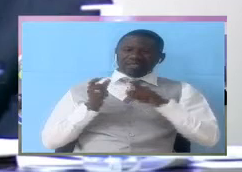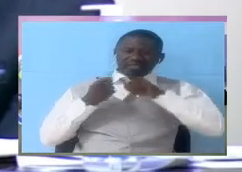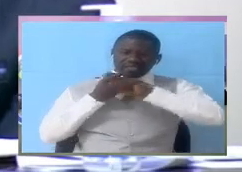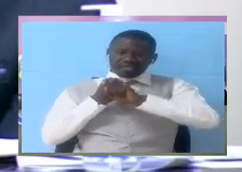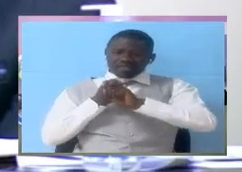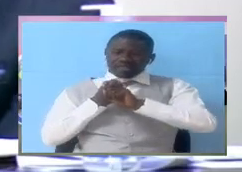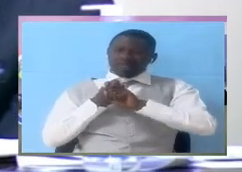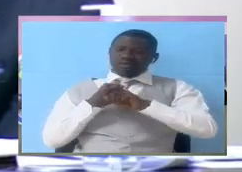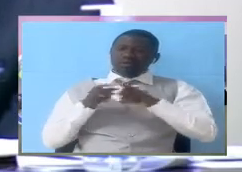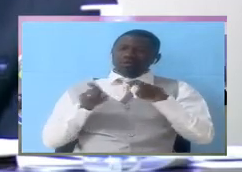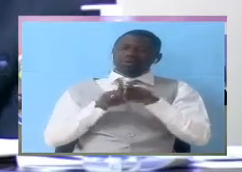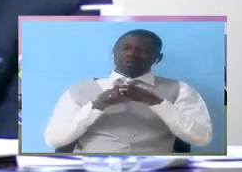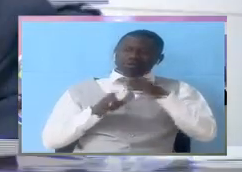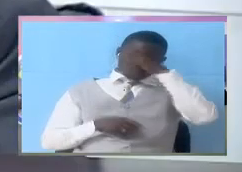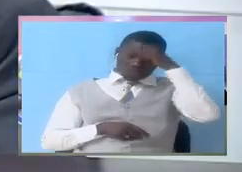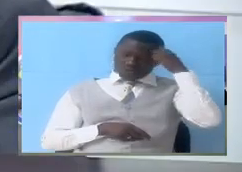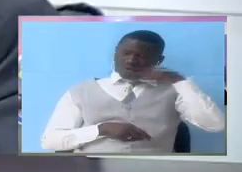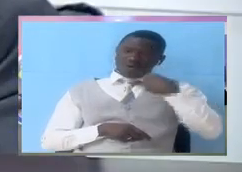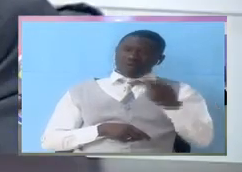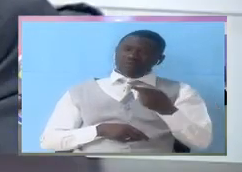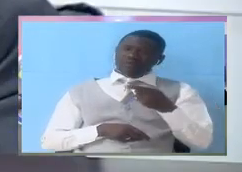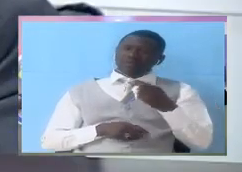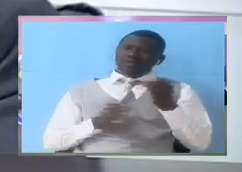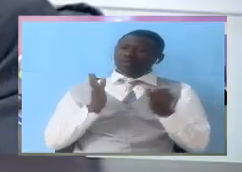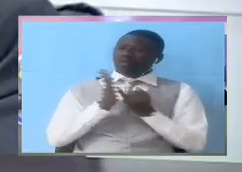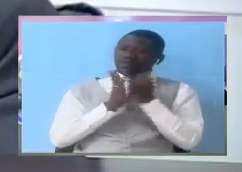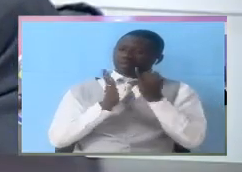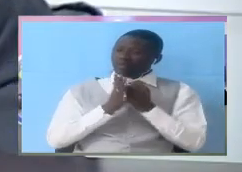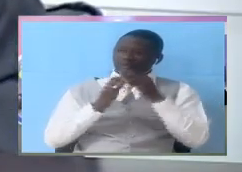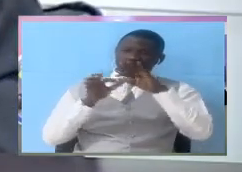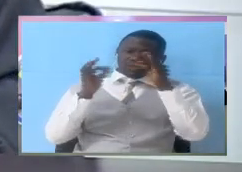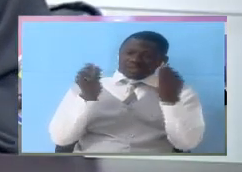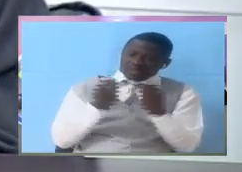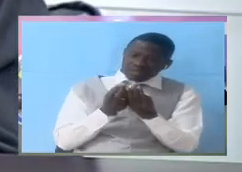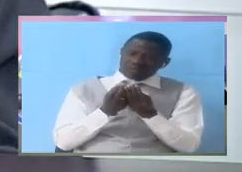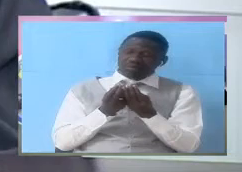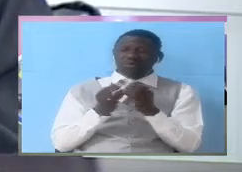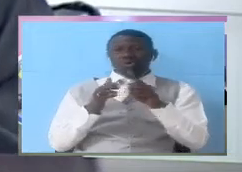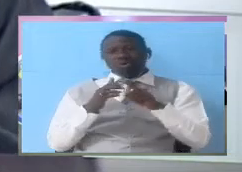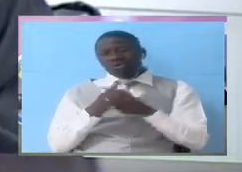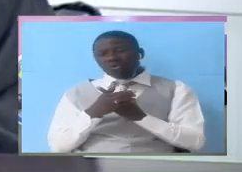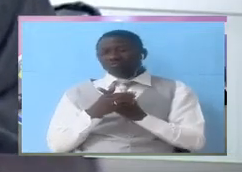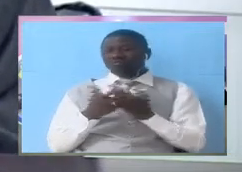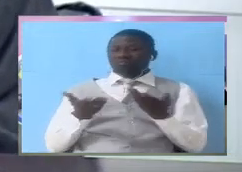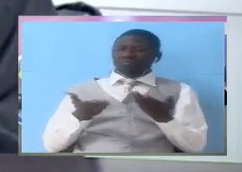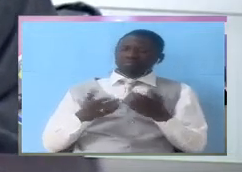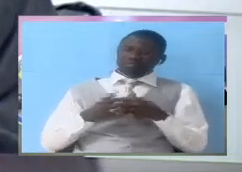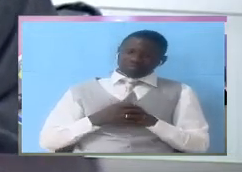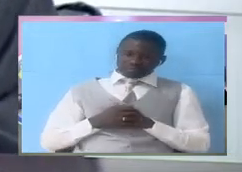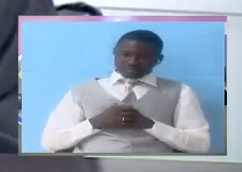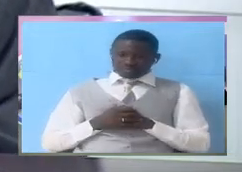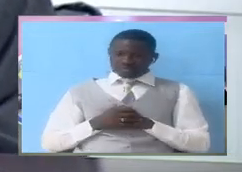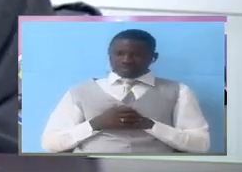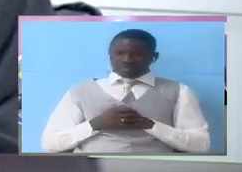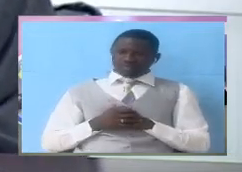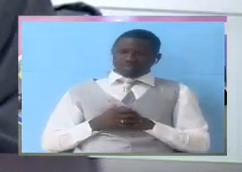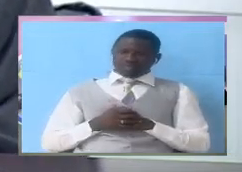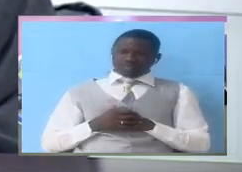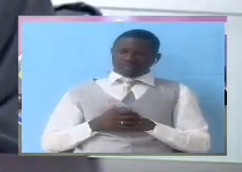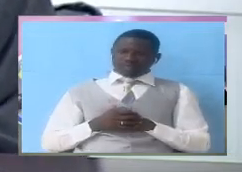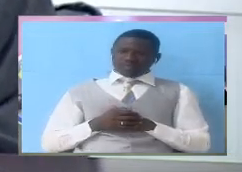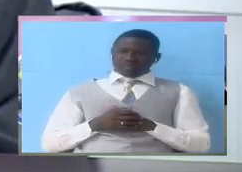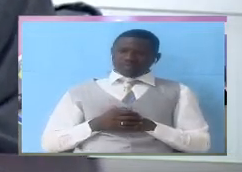with the work of the panel? Ci ko loolu yépp nak ndax mën nañu nangu ne yow amon nga joko bu dëgër bo xamné mu ngi won sa digënté